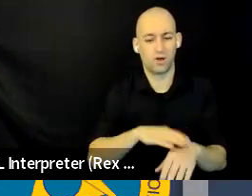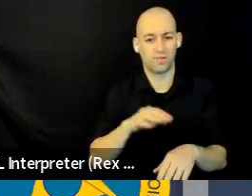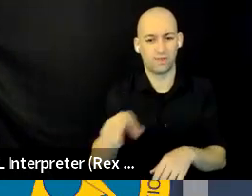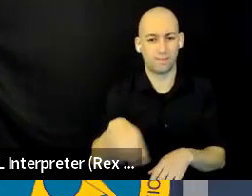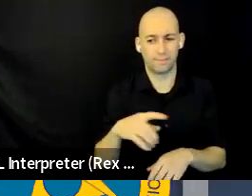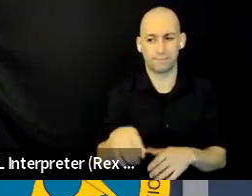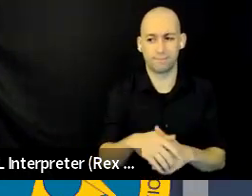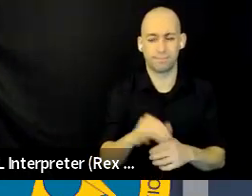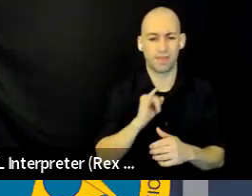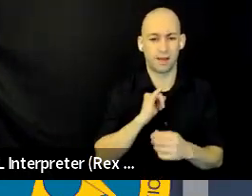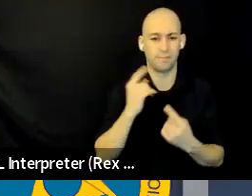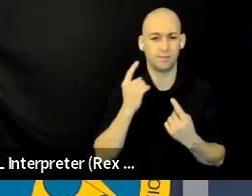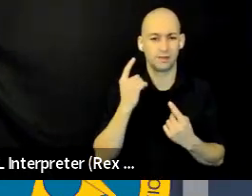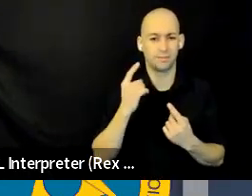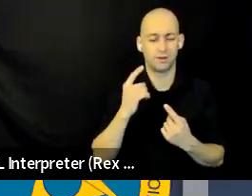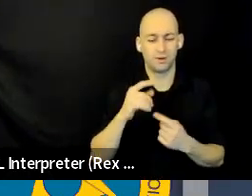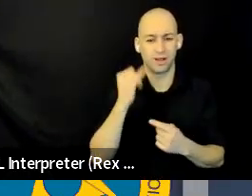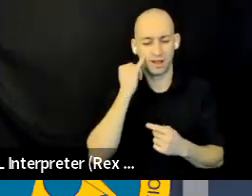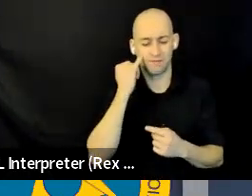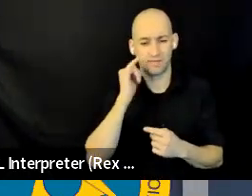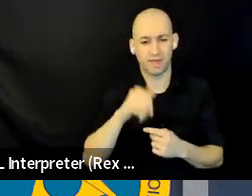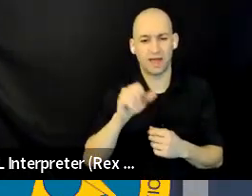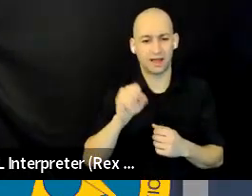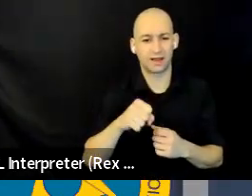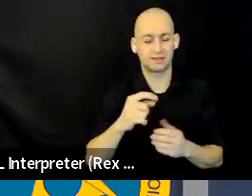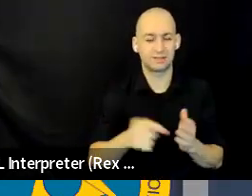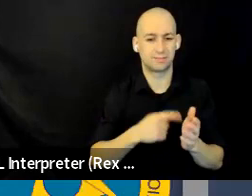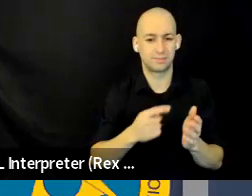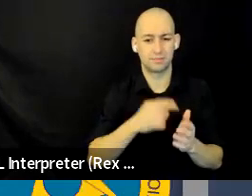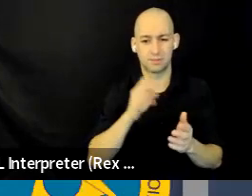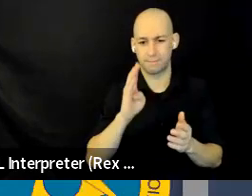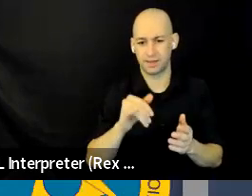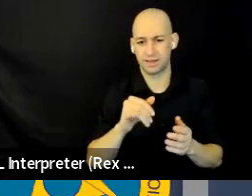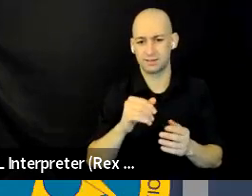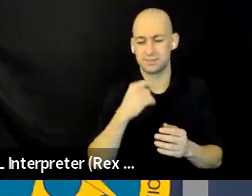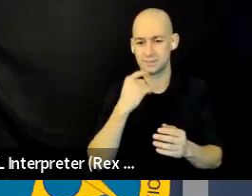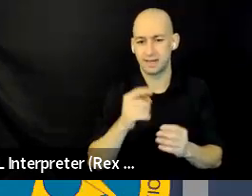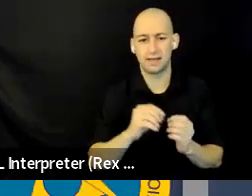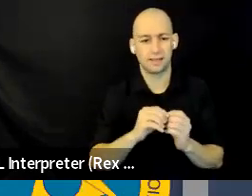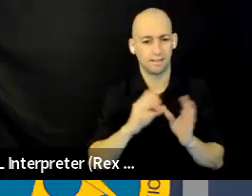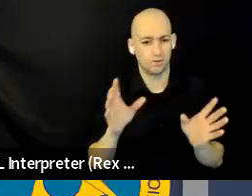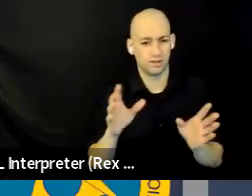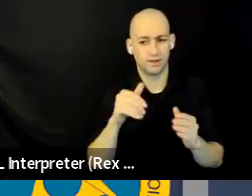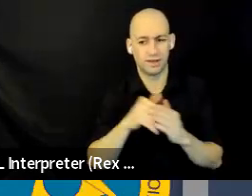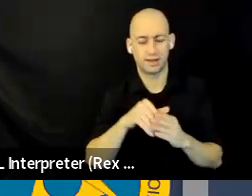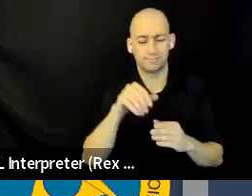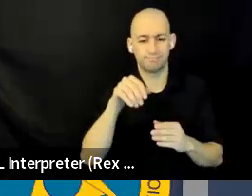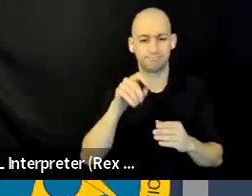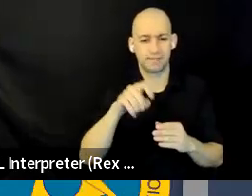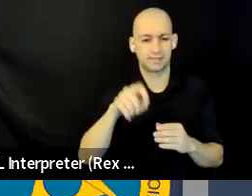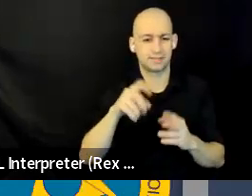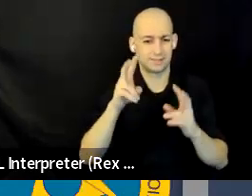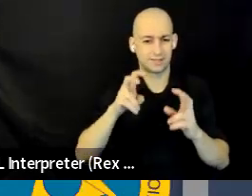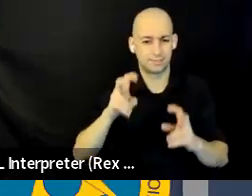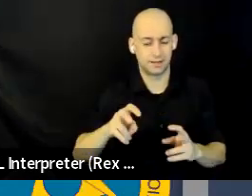wondering whether that can somehow be stated clearly in the needs assessment,